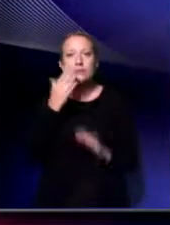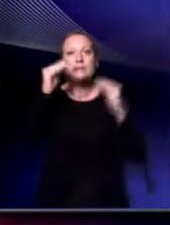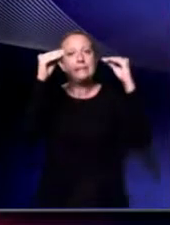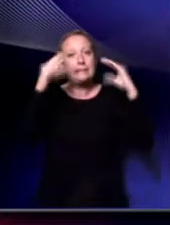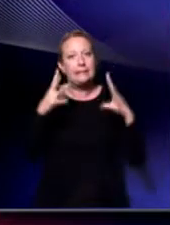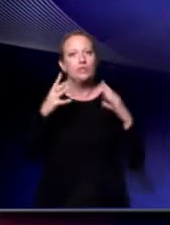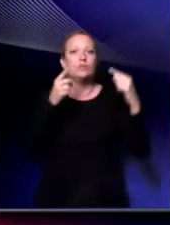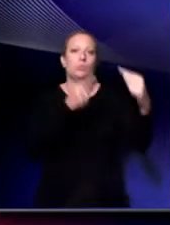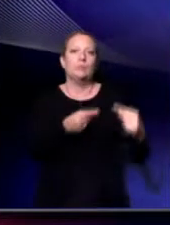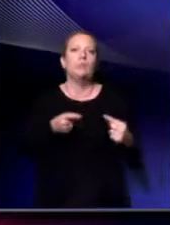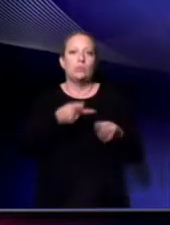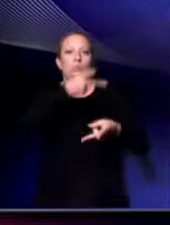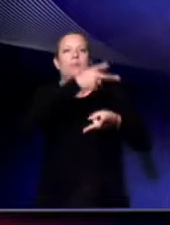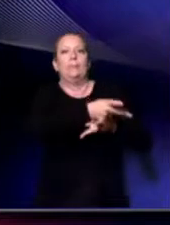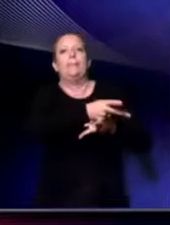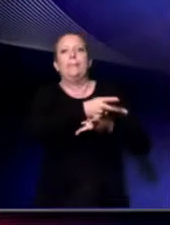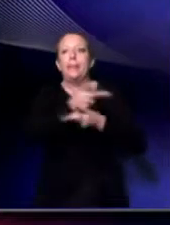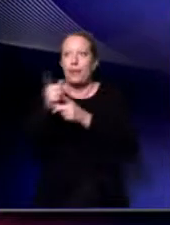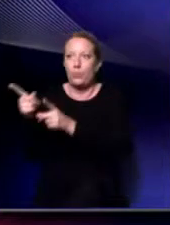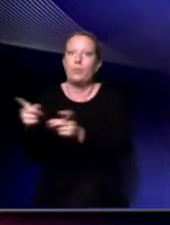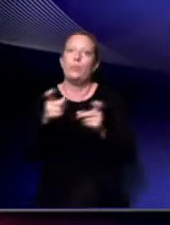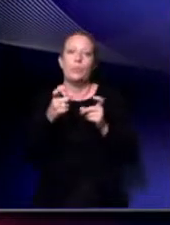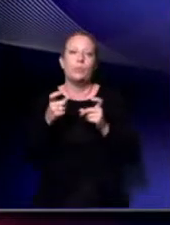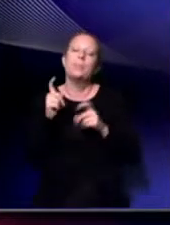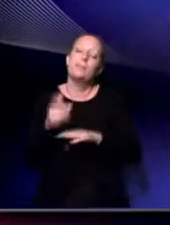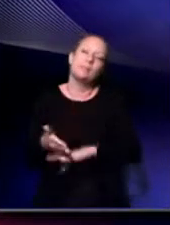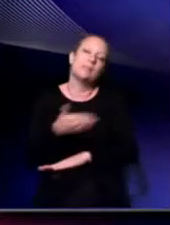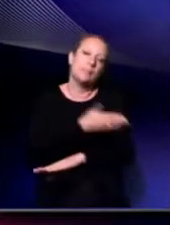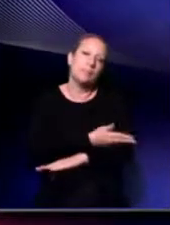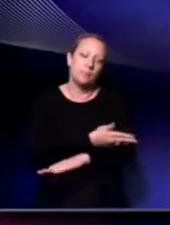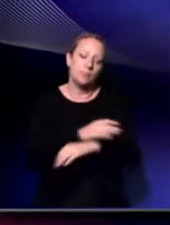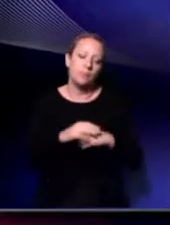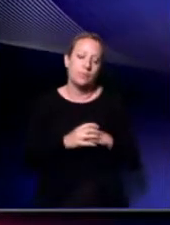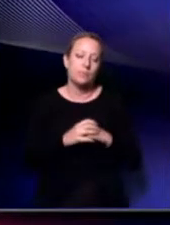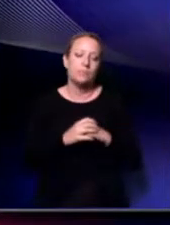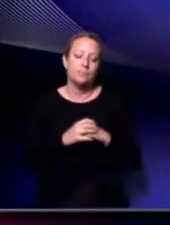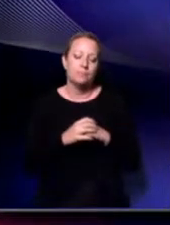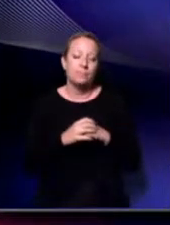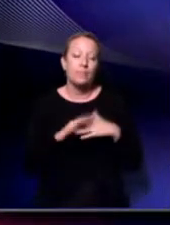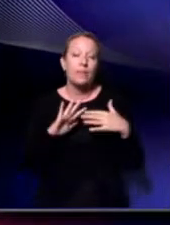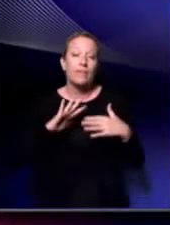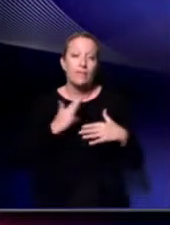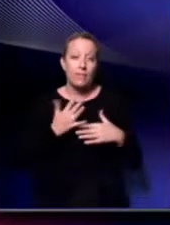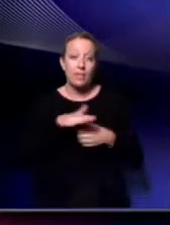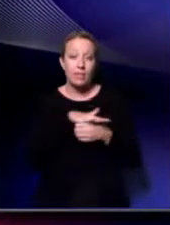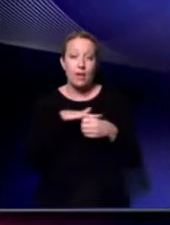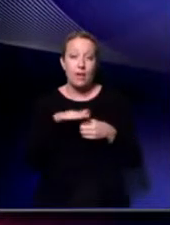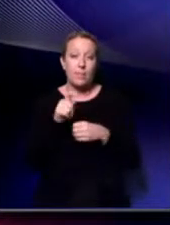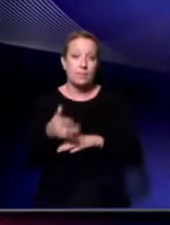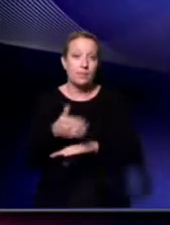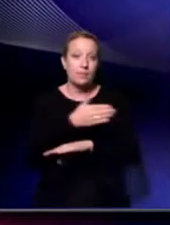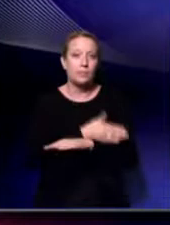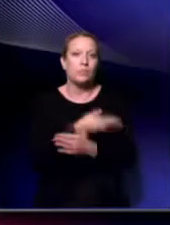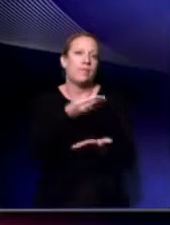do that. We do need to improve that. The fifth area is the finance, is making sure that